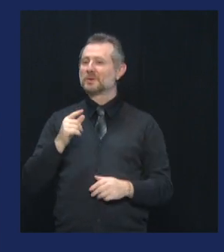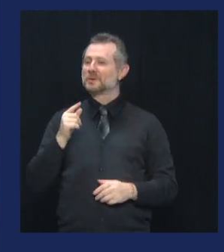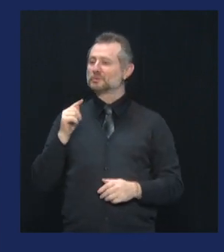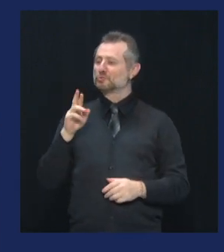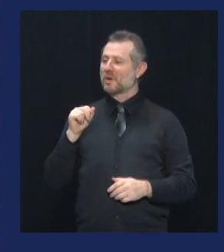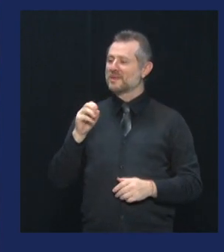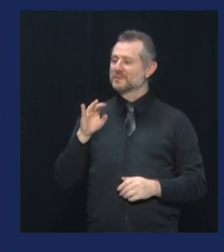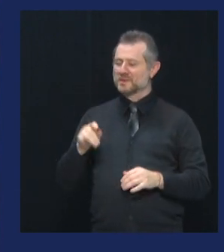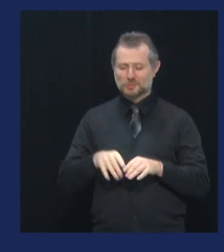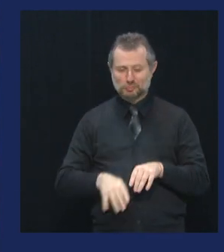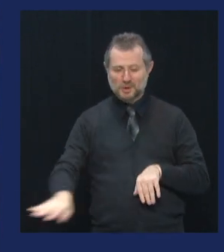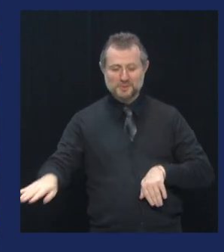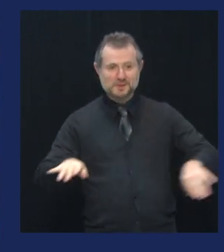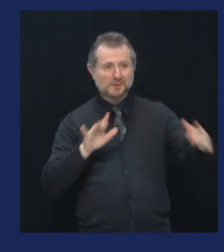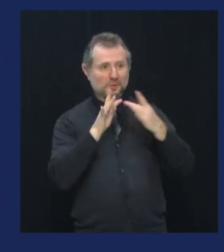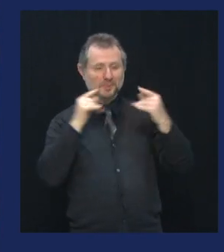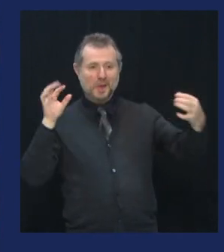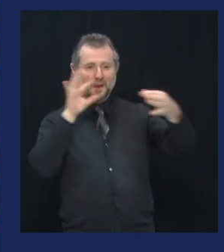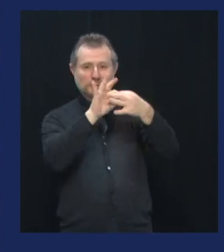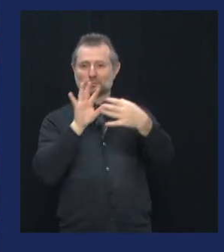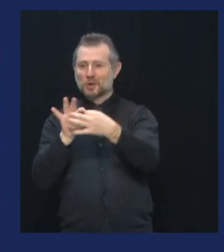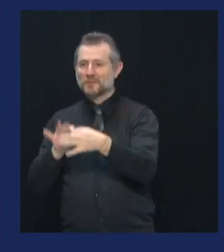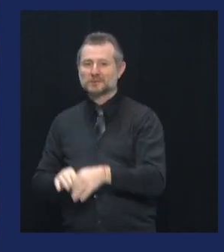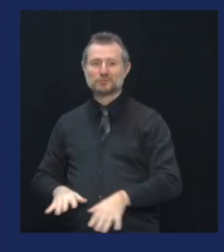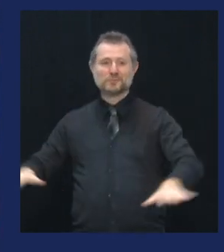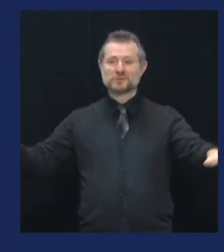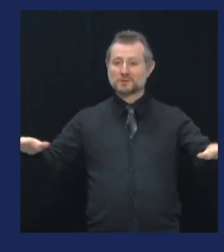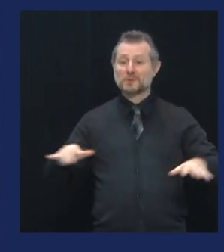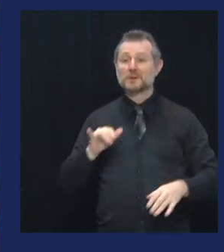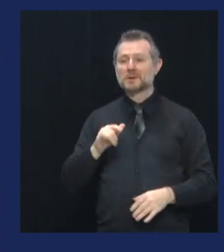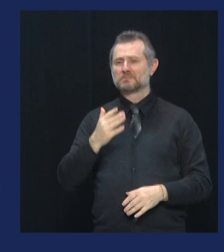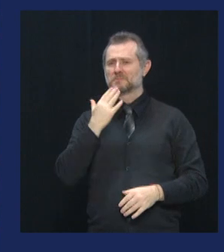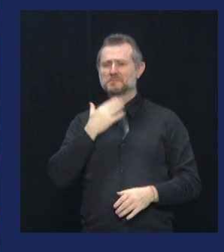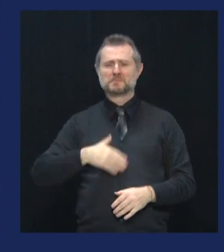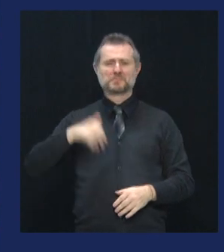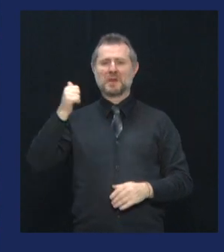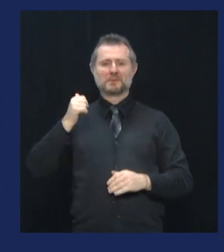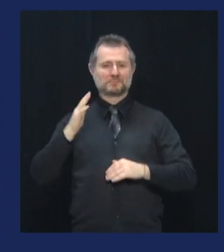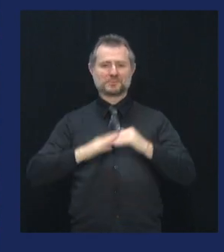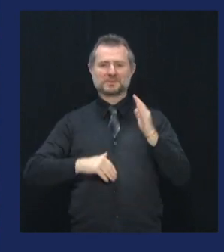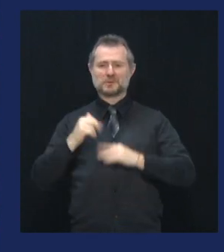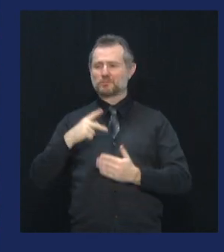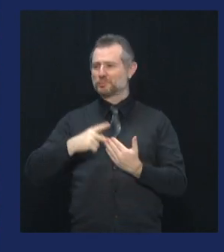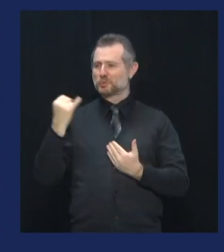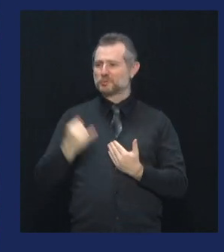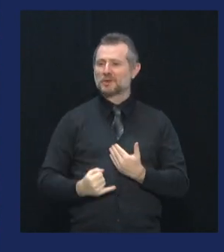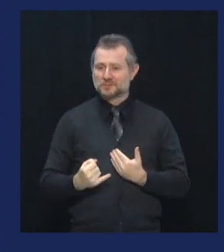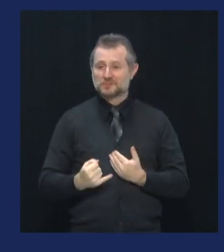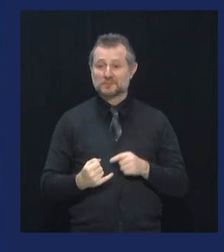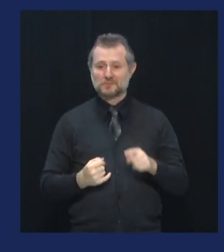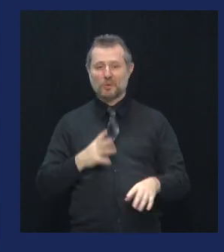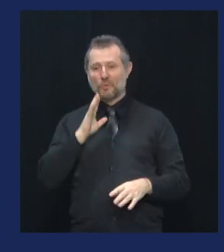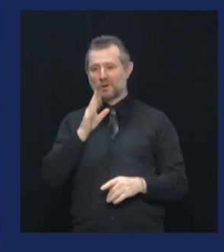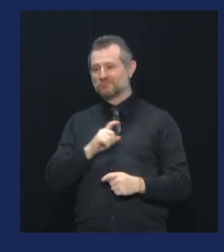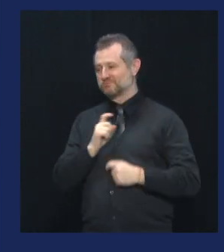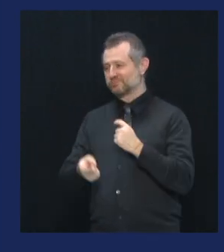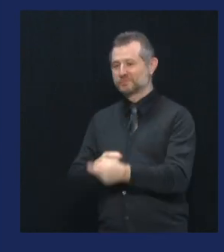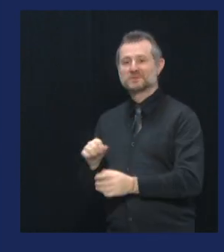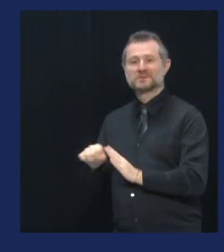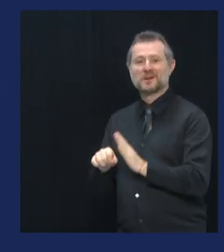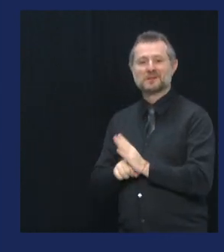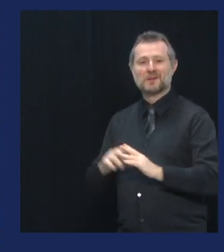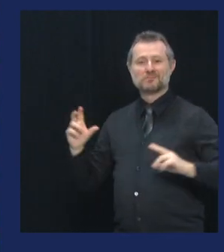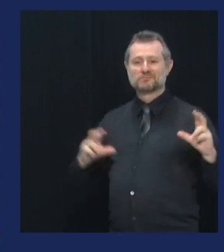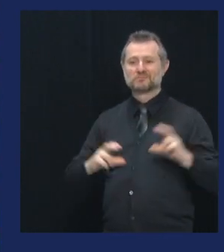the best transmission projects for state financing. We are launching a competition for at least 3